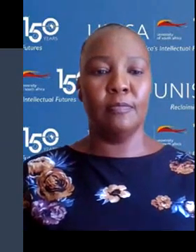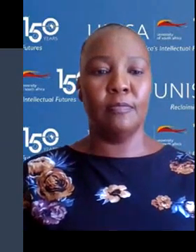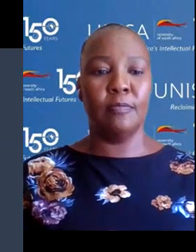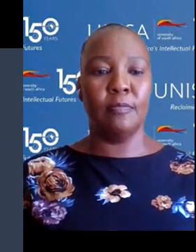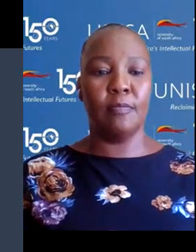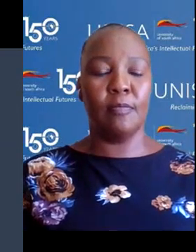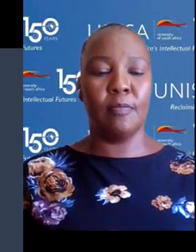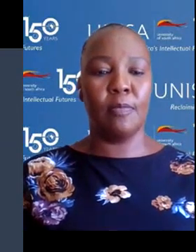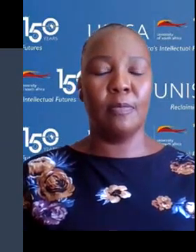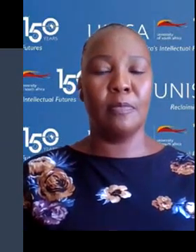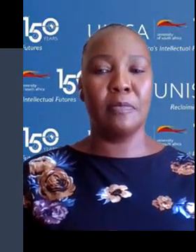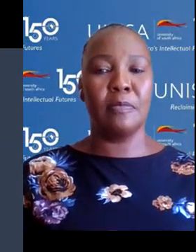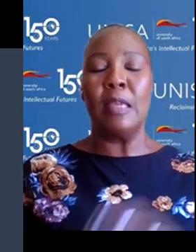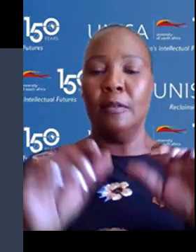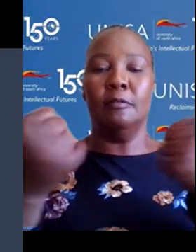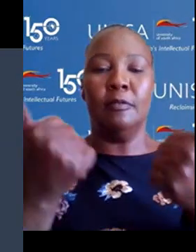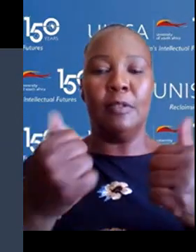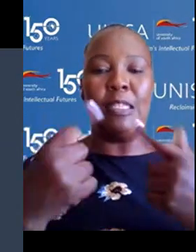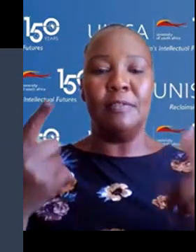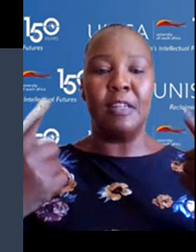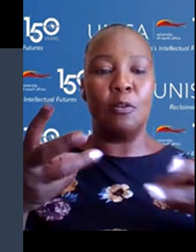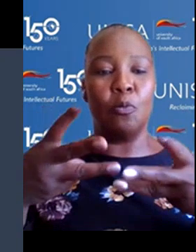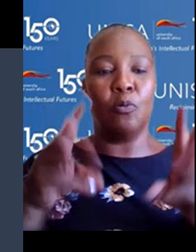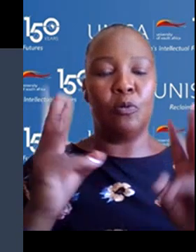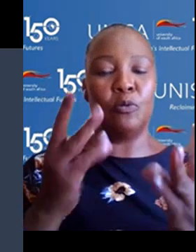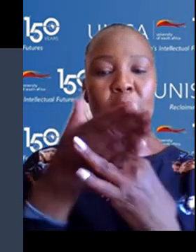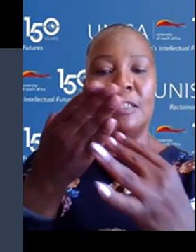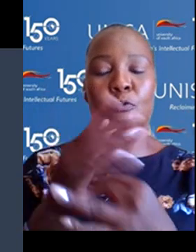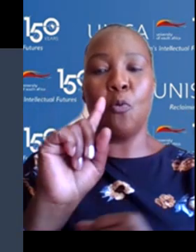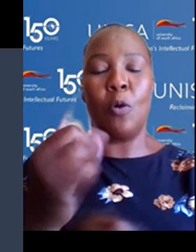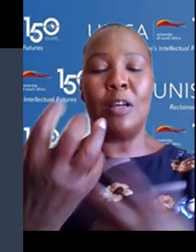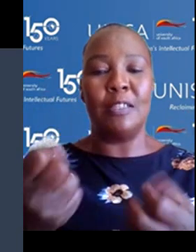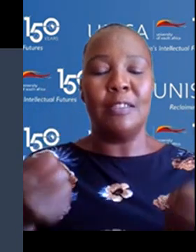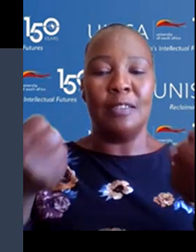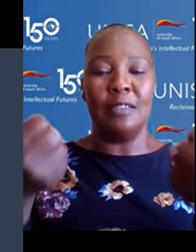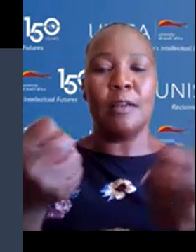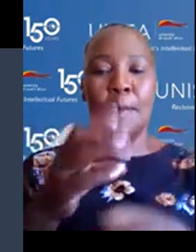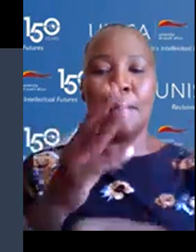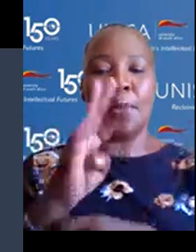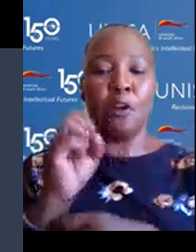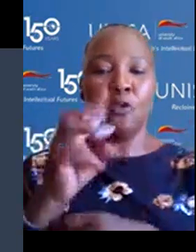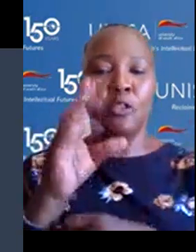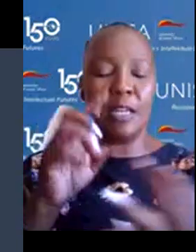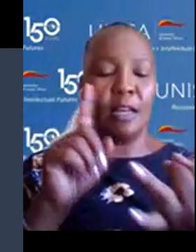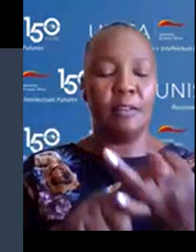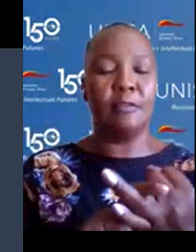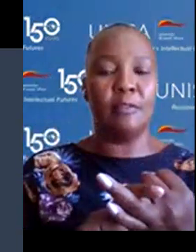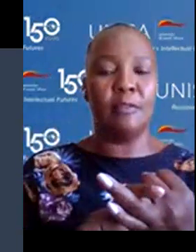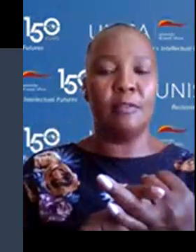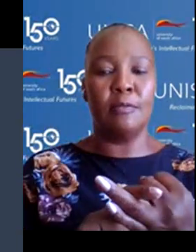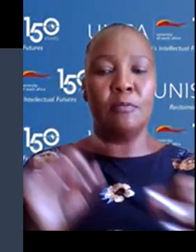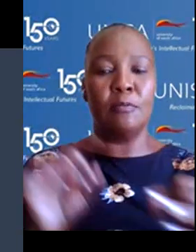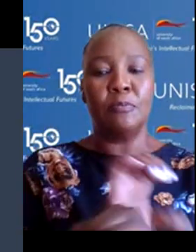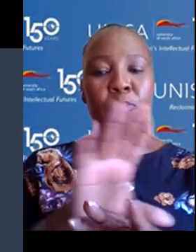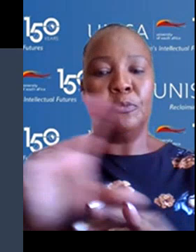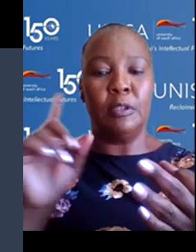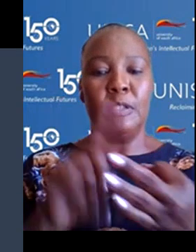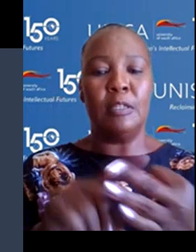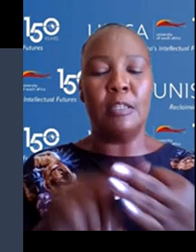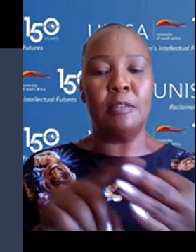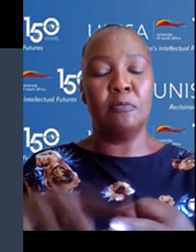Okay, great. So there's different ways to access your OneDrive. We can do it through your browser, your desktop, or